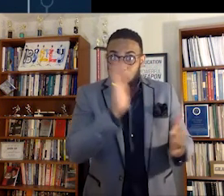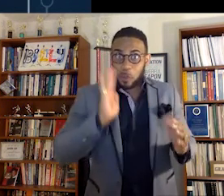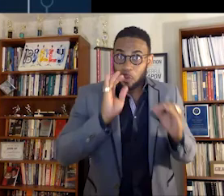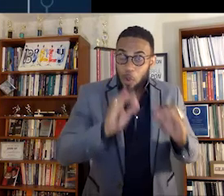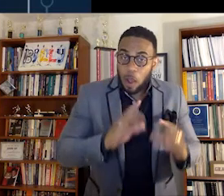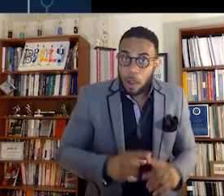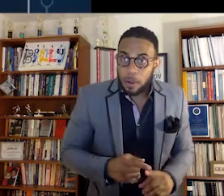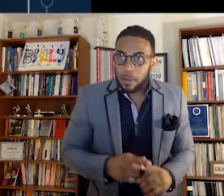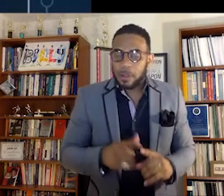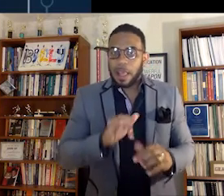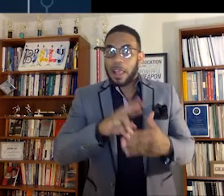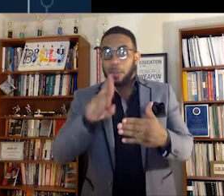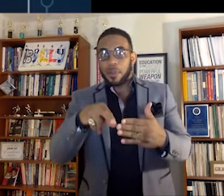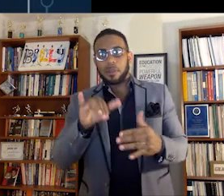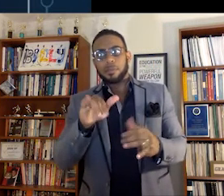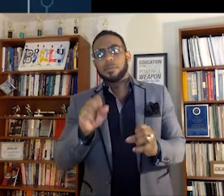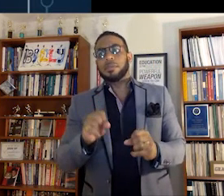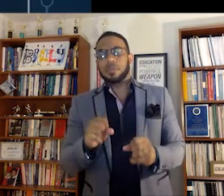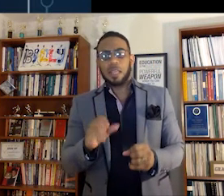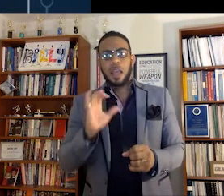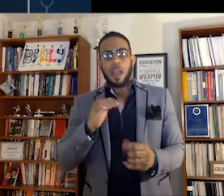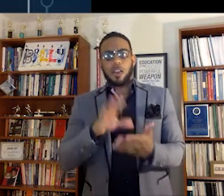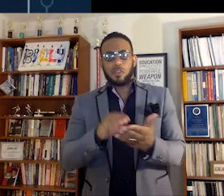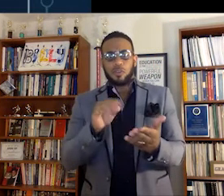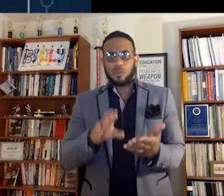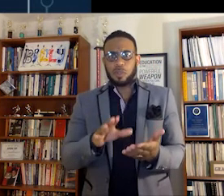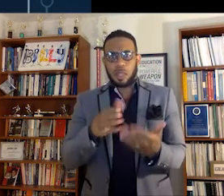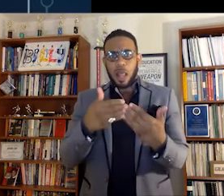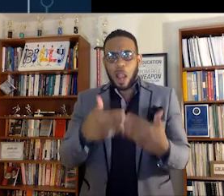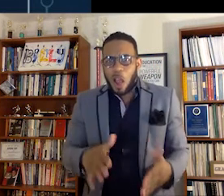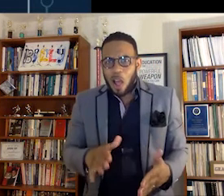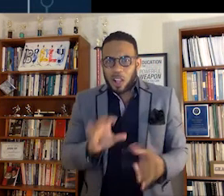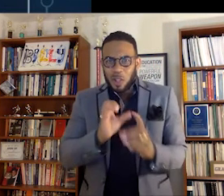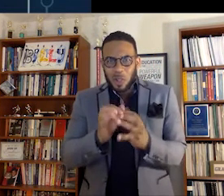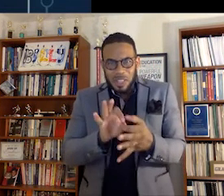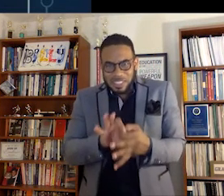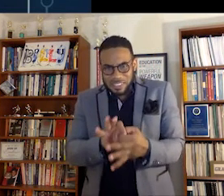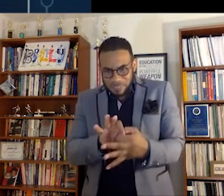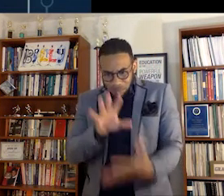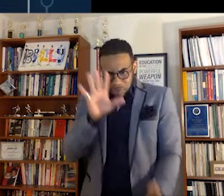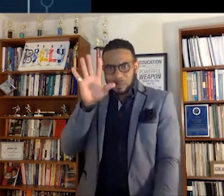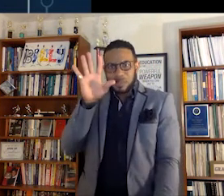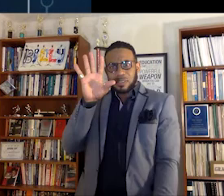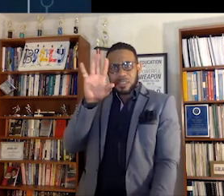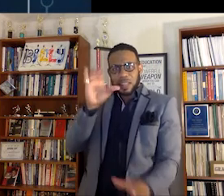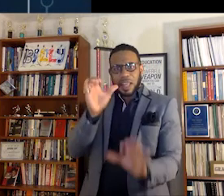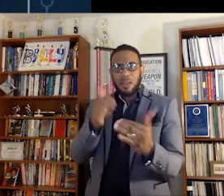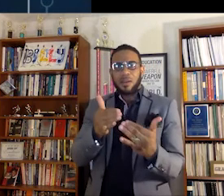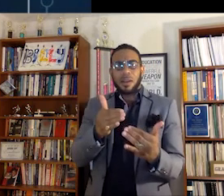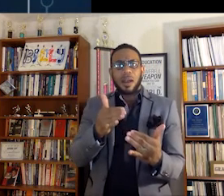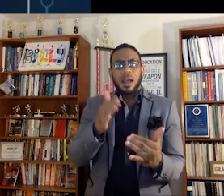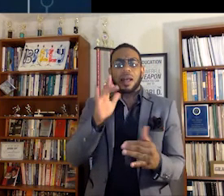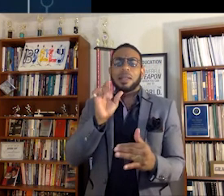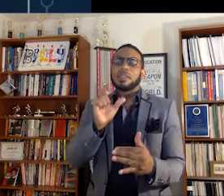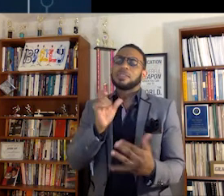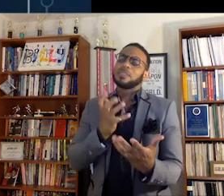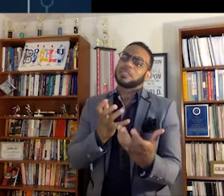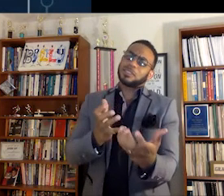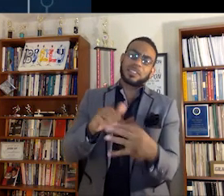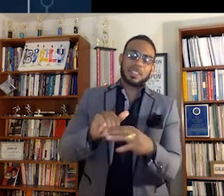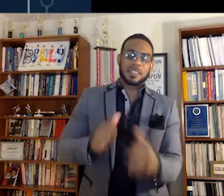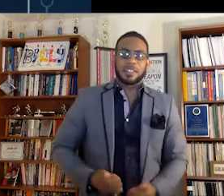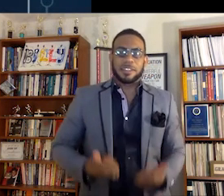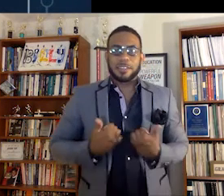taught from. And as a result, our students lost that culturally responsive classroom that they needed in